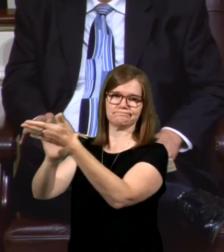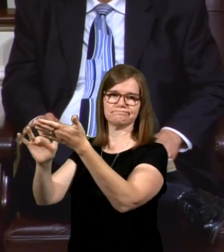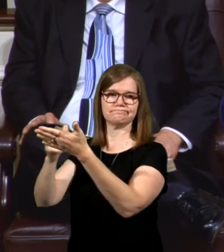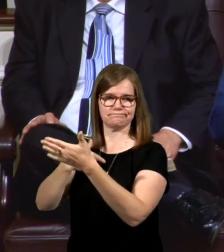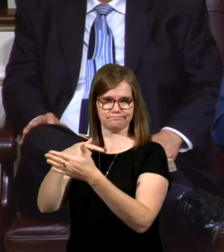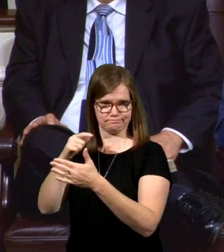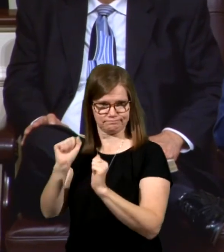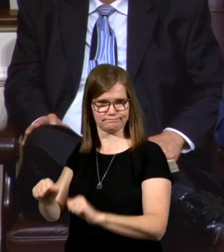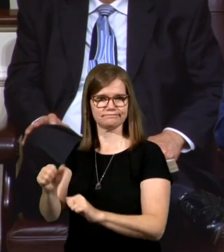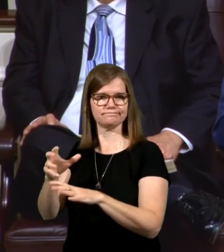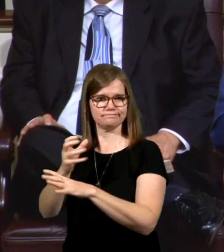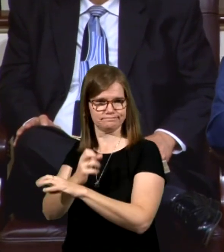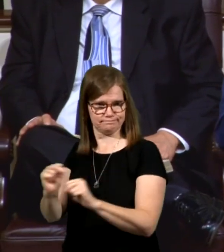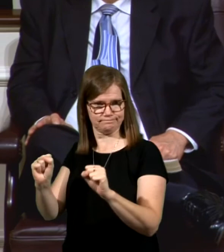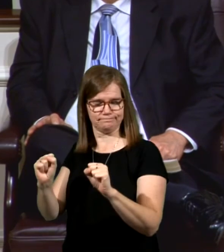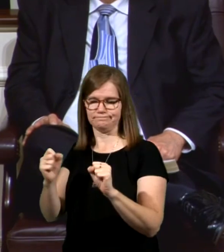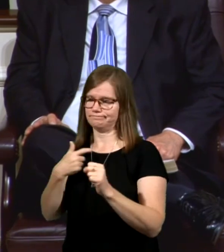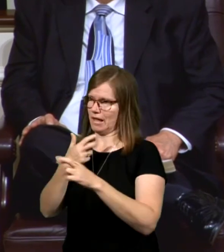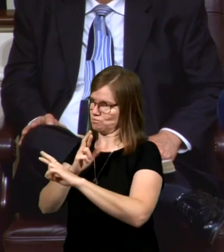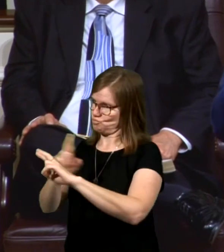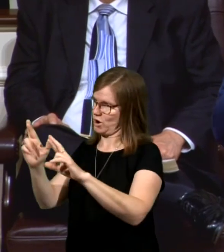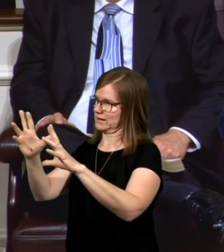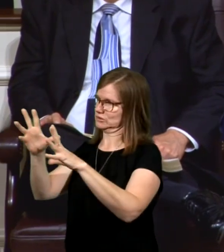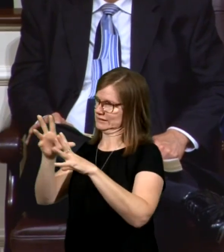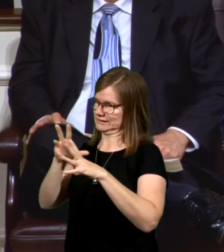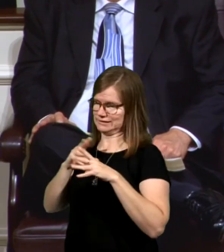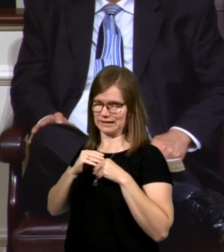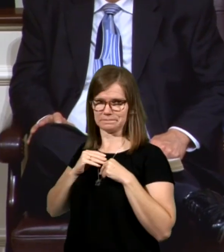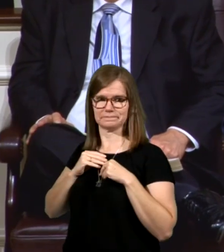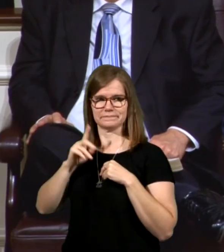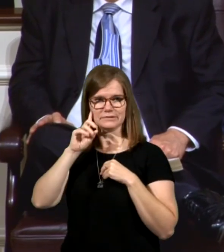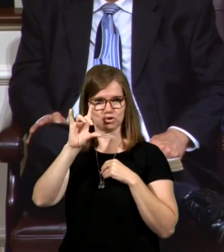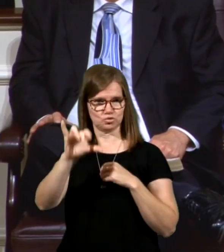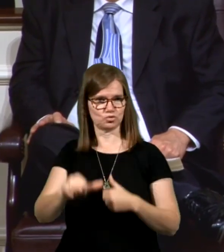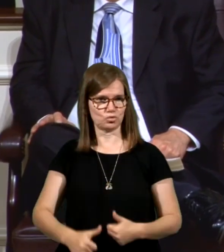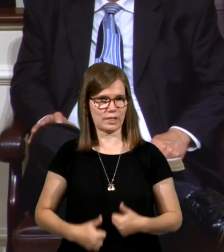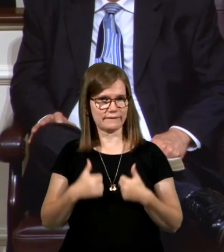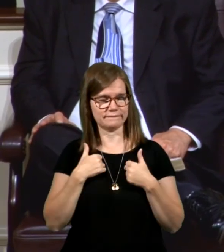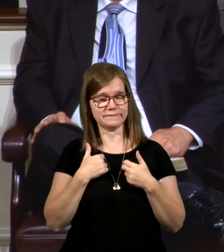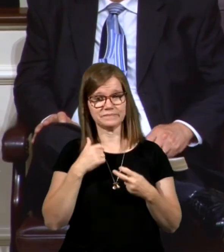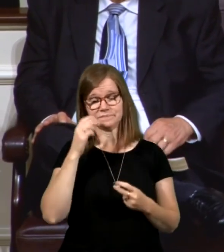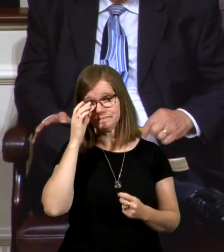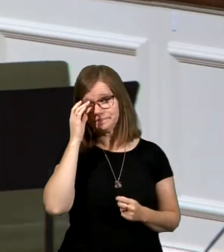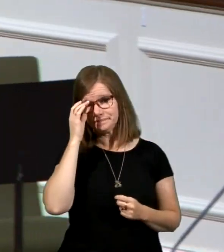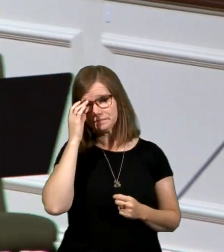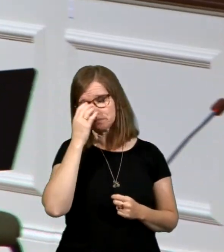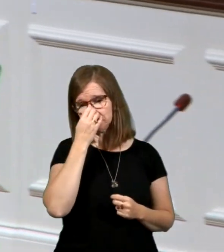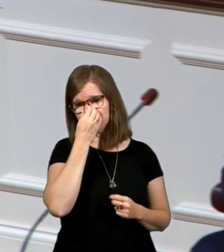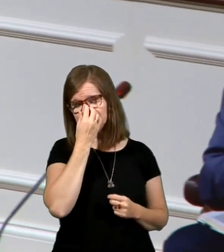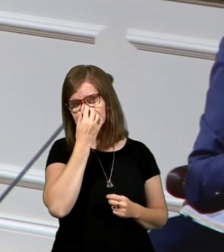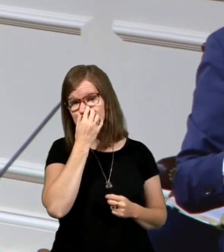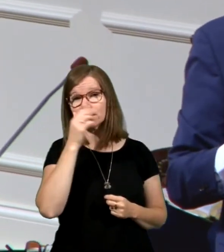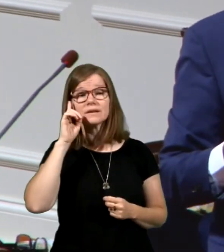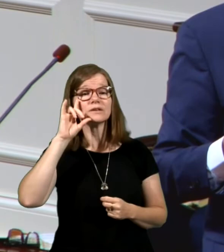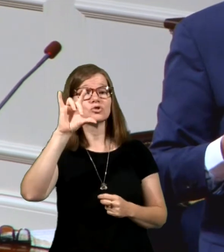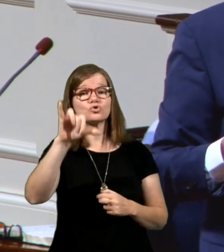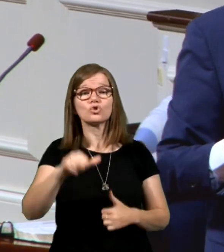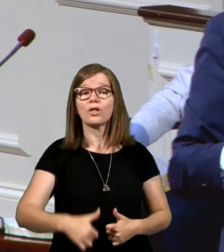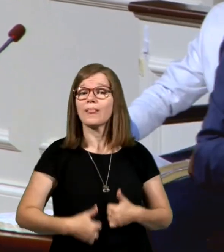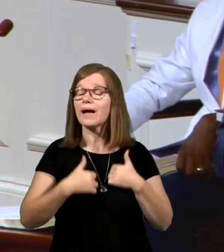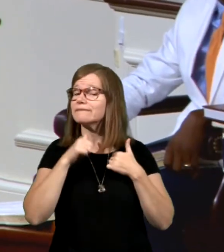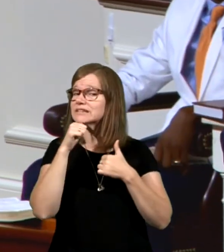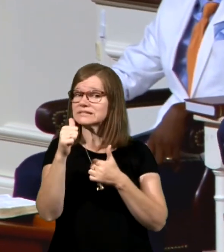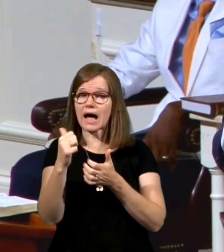I'm ready to accept the gift of eternal life. You know, eternal life is not a reward for the righteous.